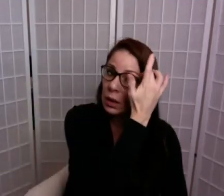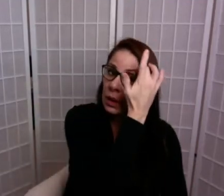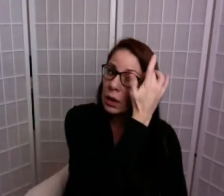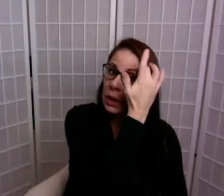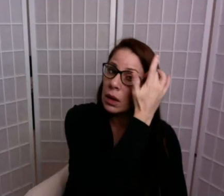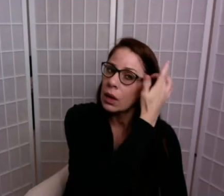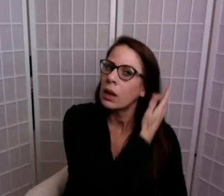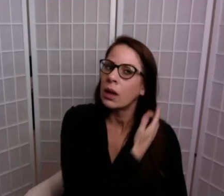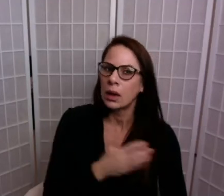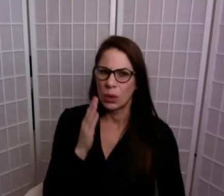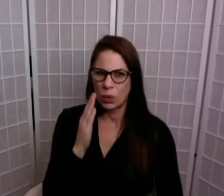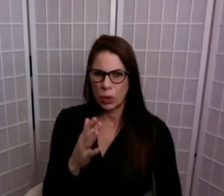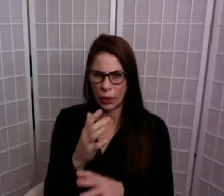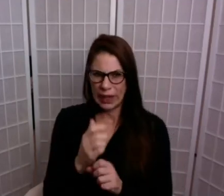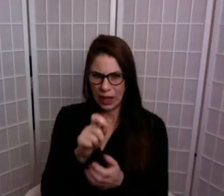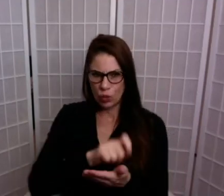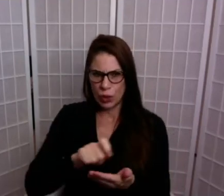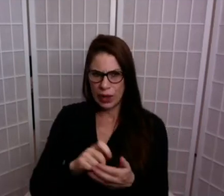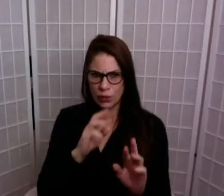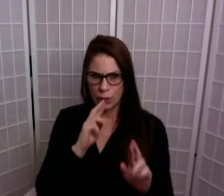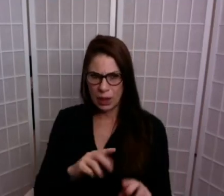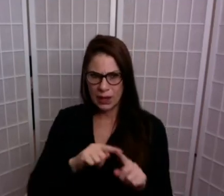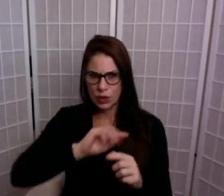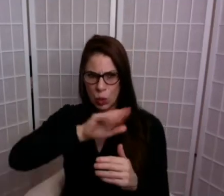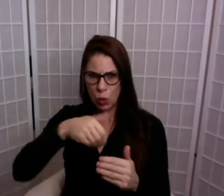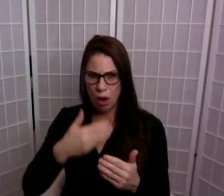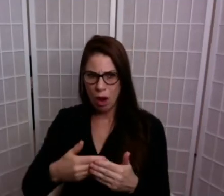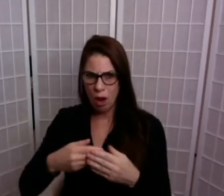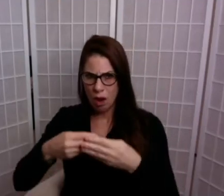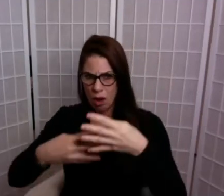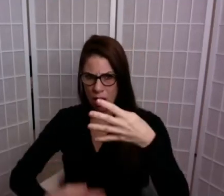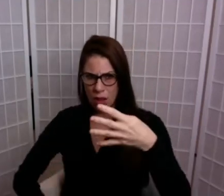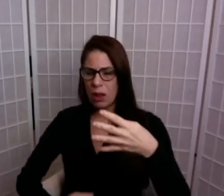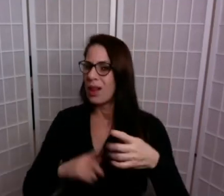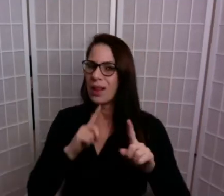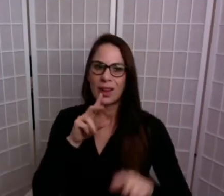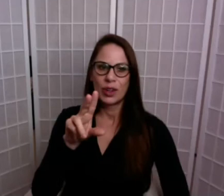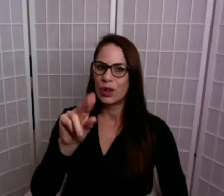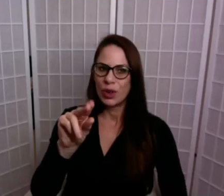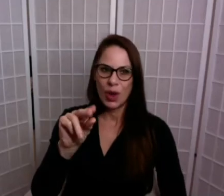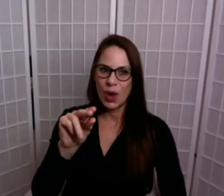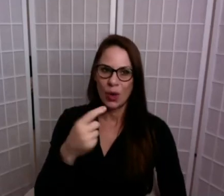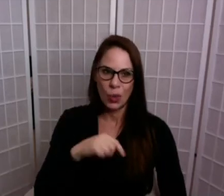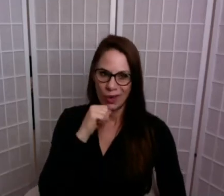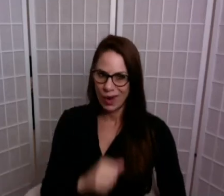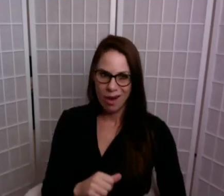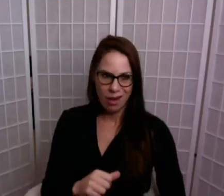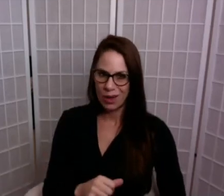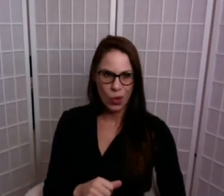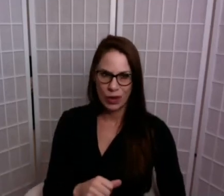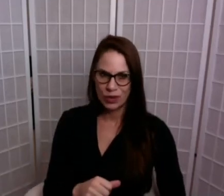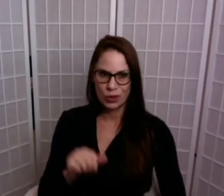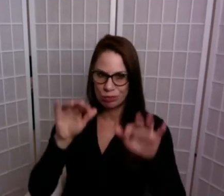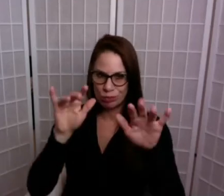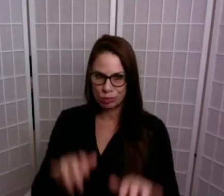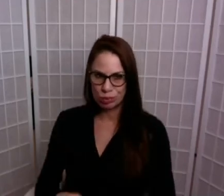The answer is no. We'll go through all these questions. We're not going to respond in written form. These questions